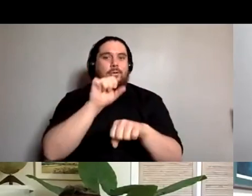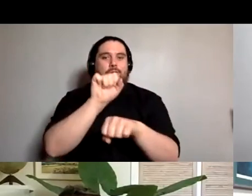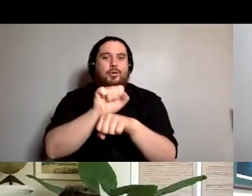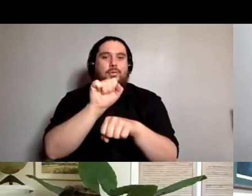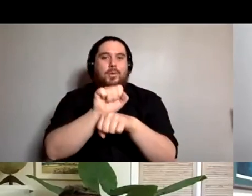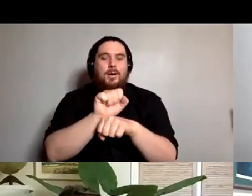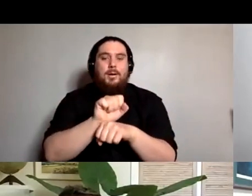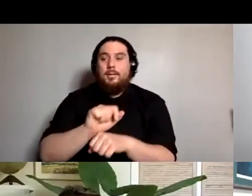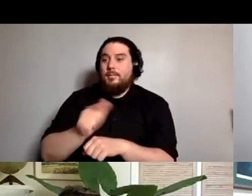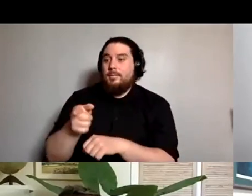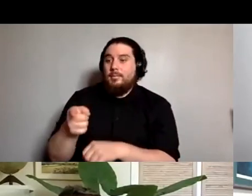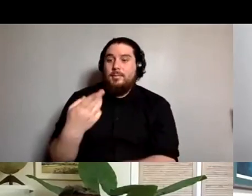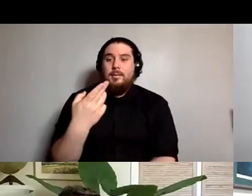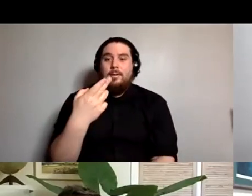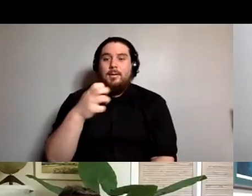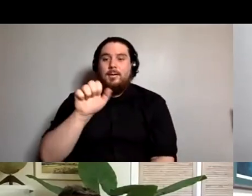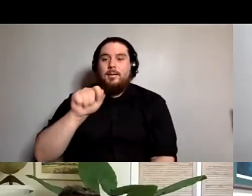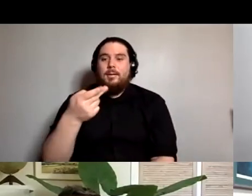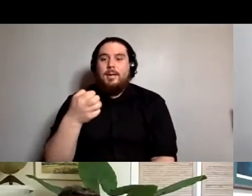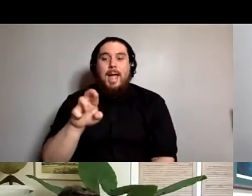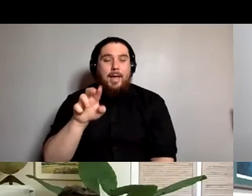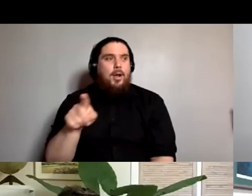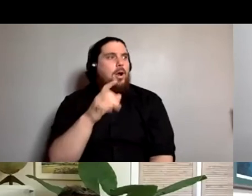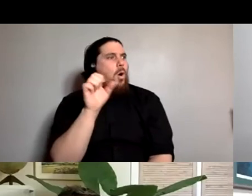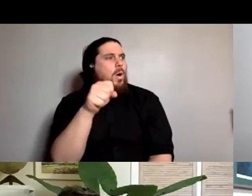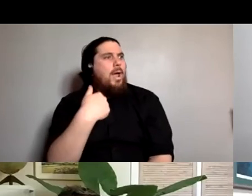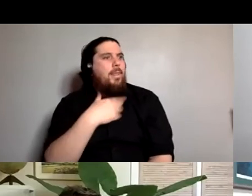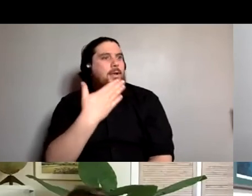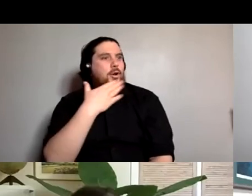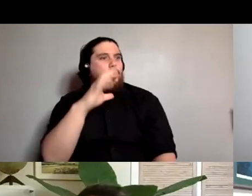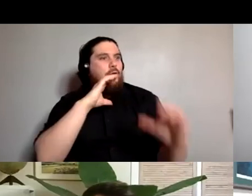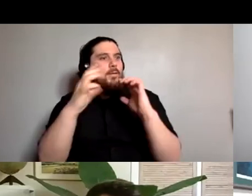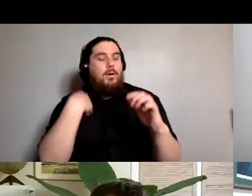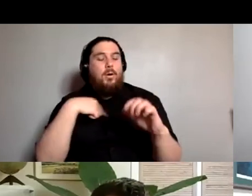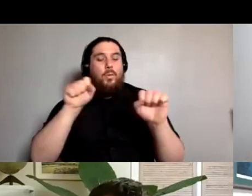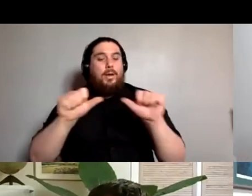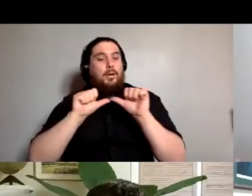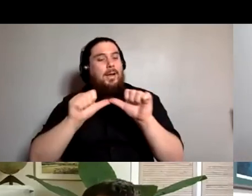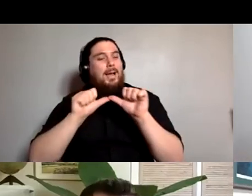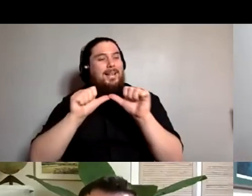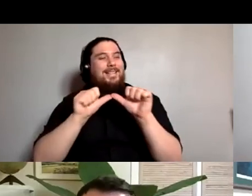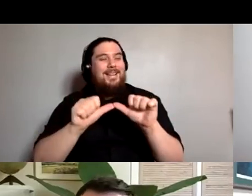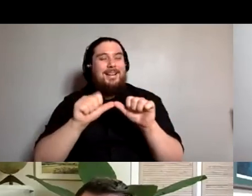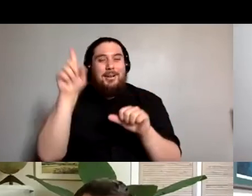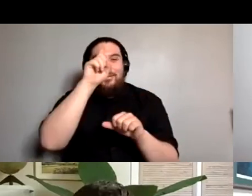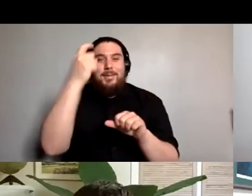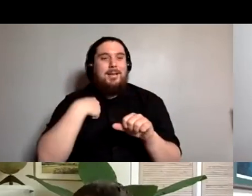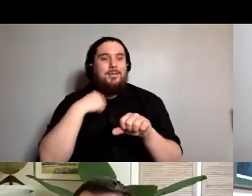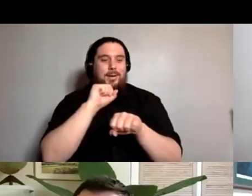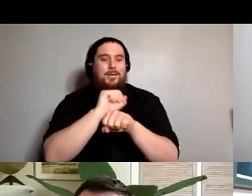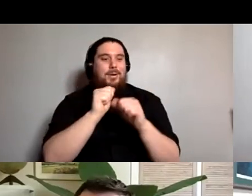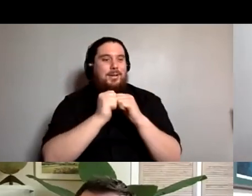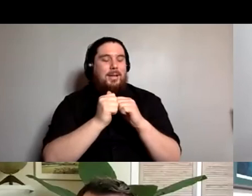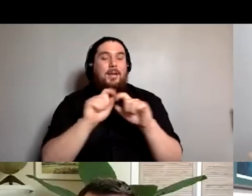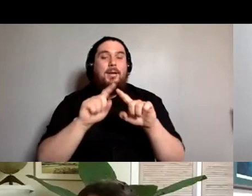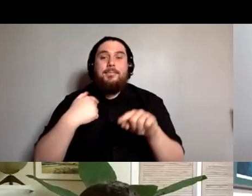do you want to add something? Yeah, this is such a good conversation. And as you said, we could continue to go on because we all work together. But I love how